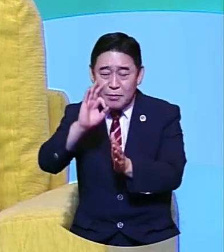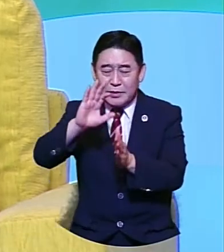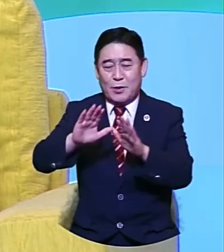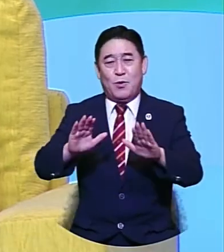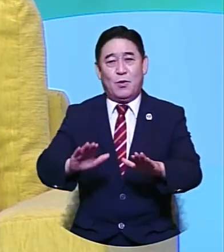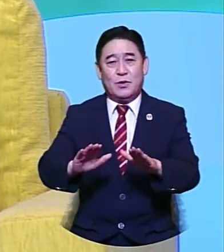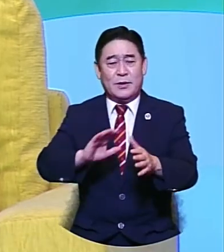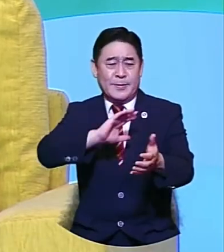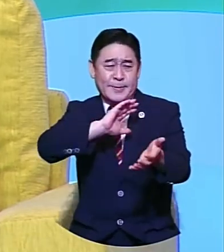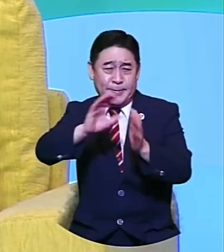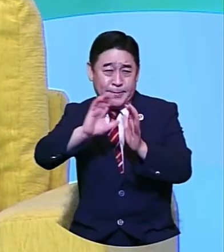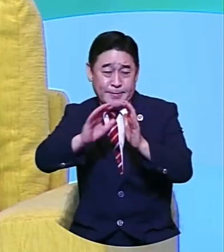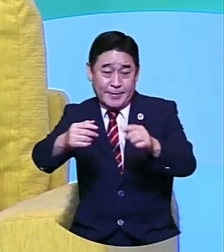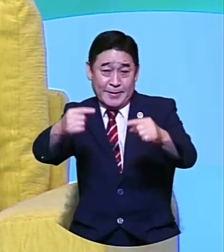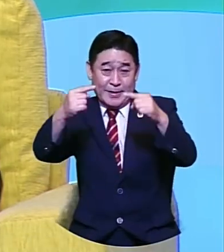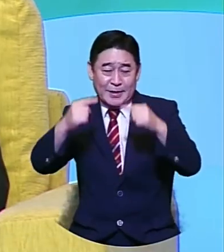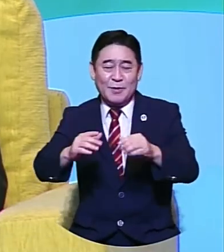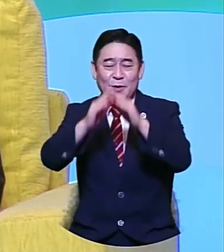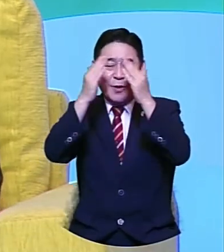conference would